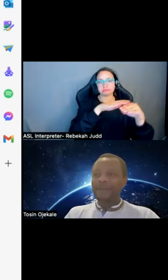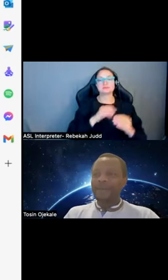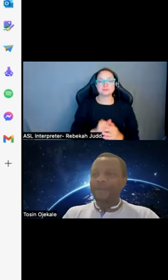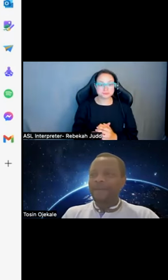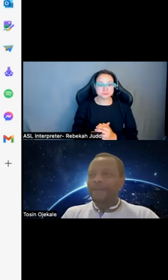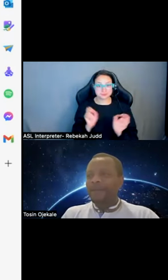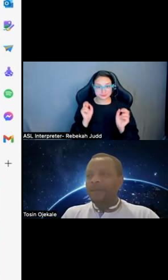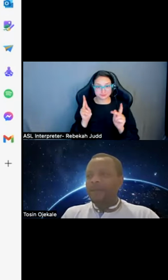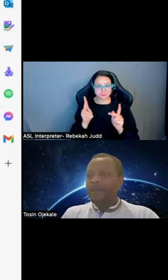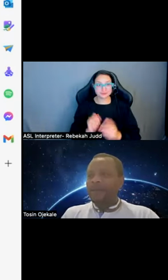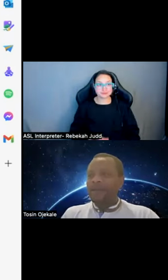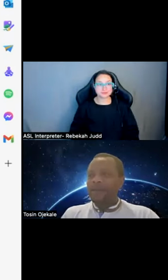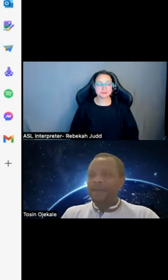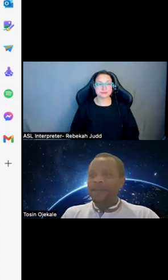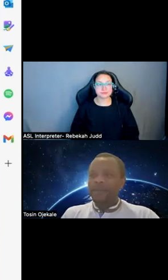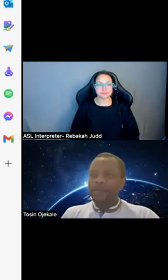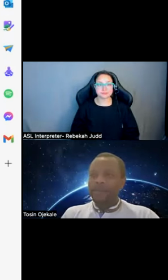okay?